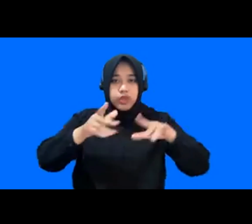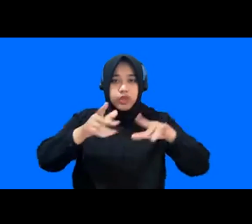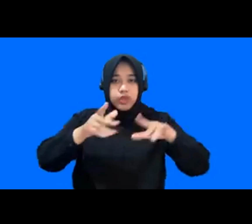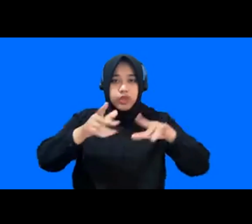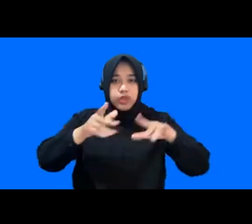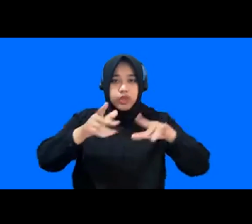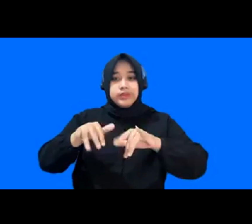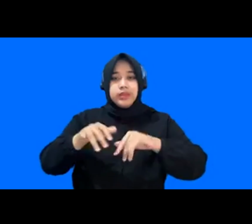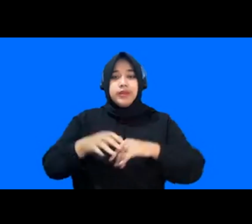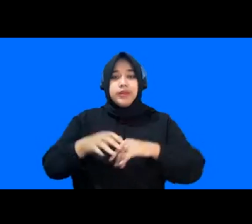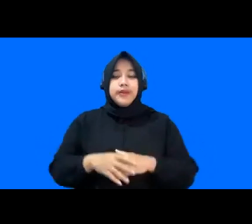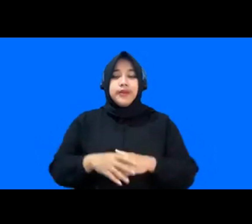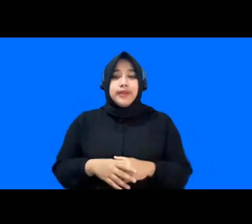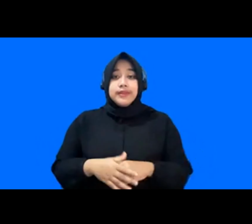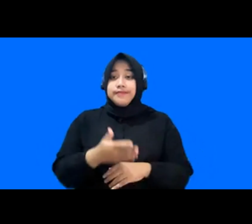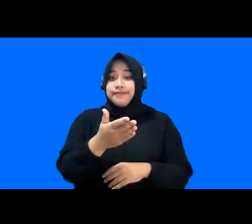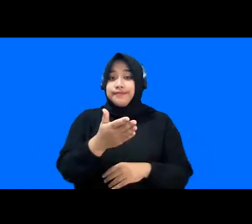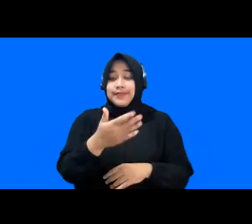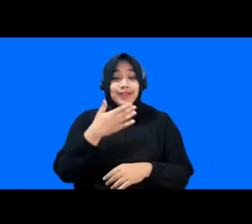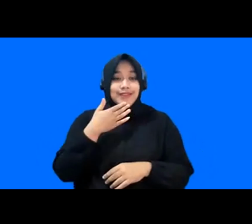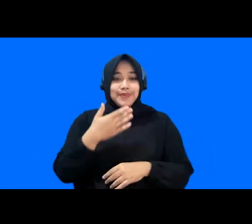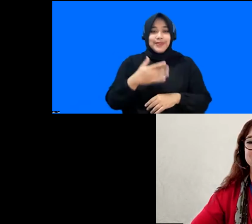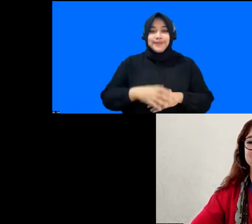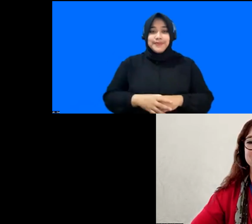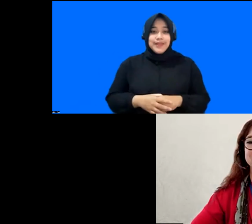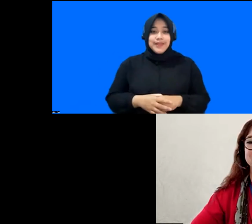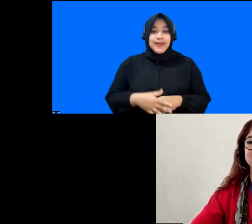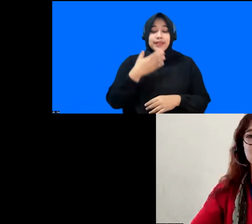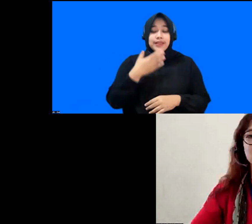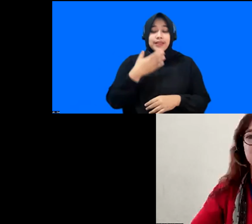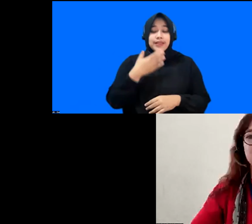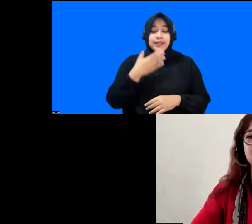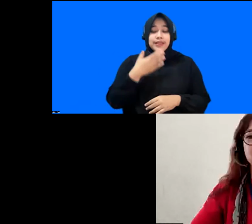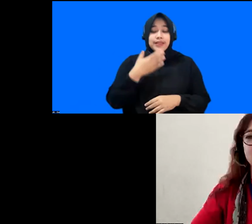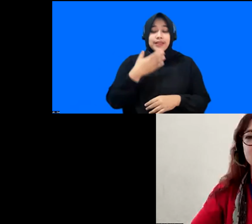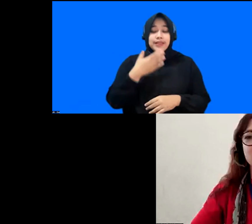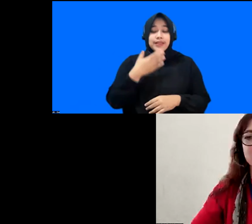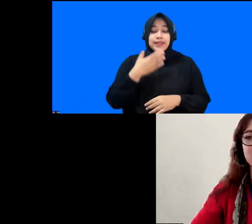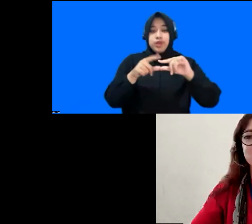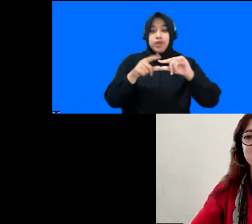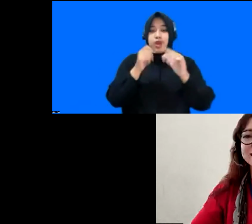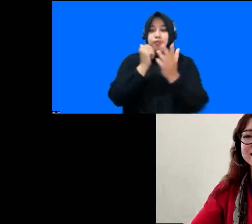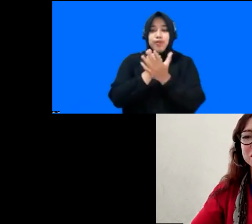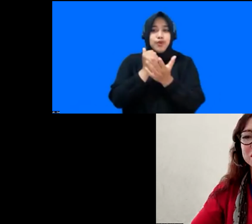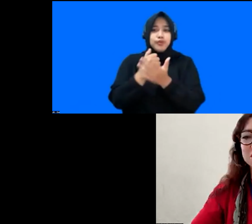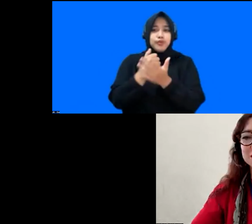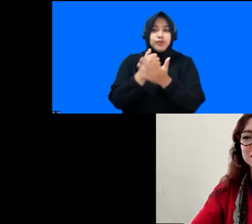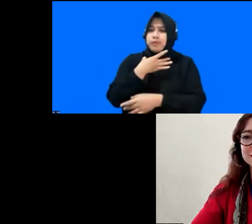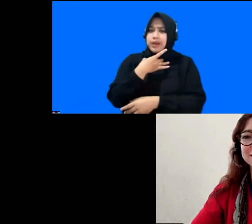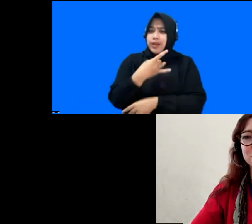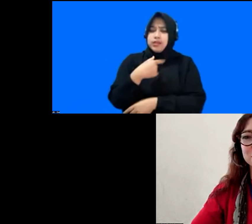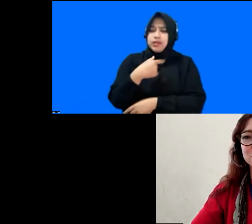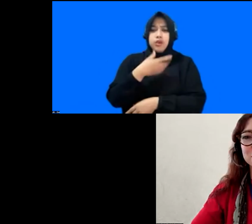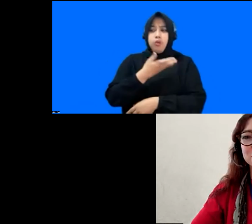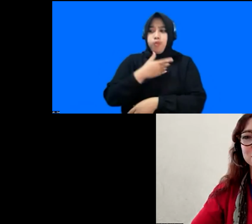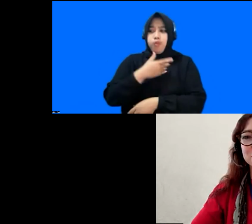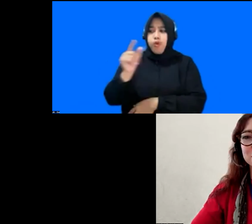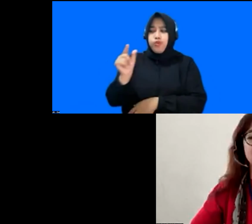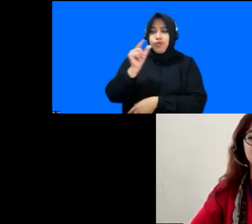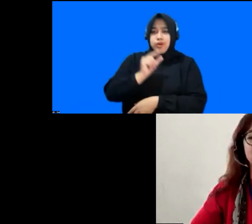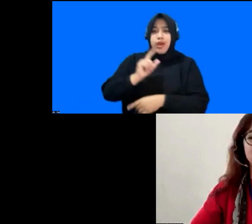Thank you, Sophia. That was really interesting. And I'd like to invite my colleague, Nicola Nixon, who's the Asia Foundation's Director